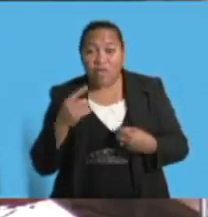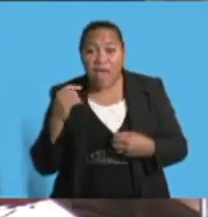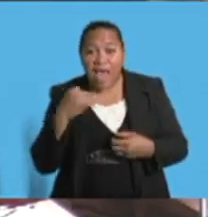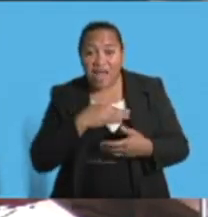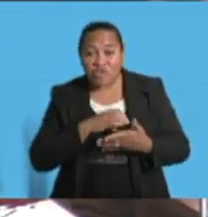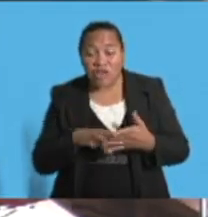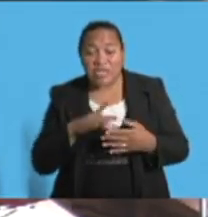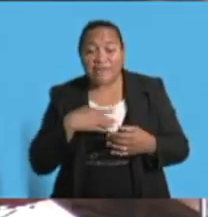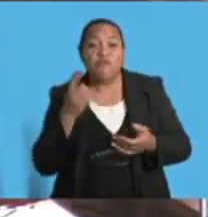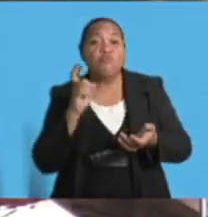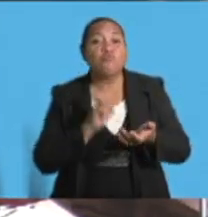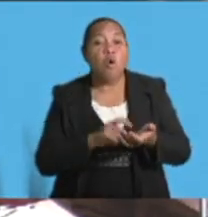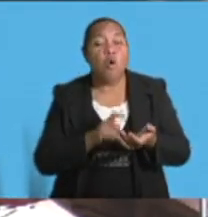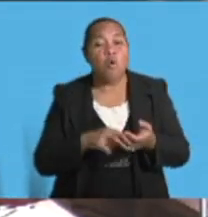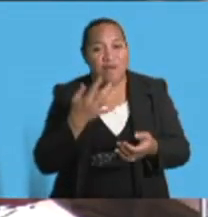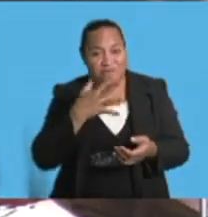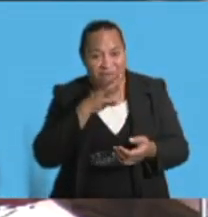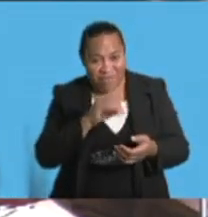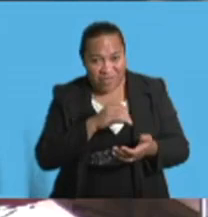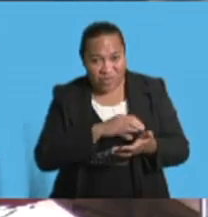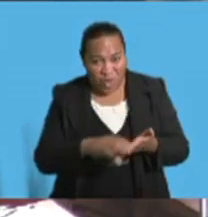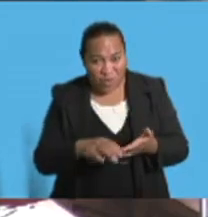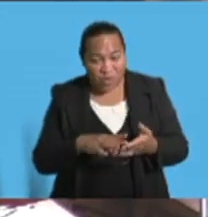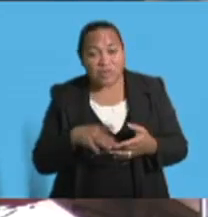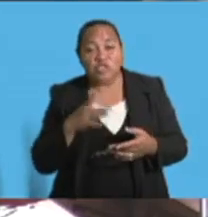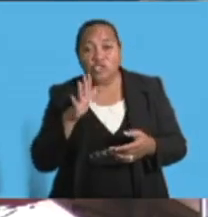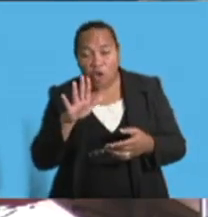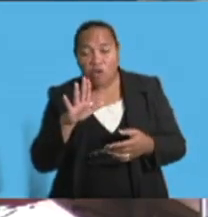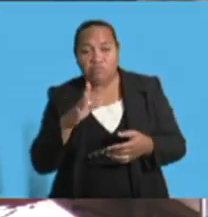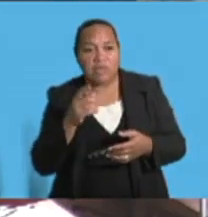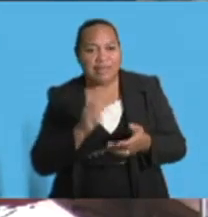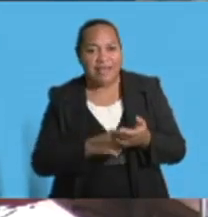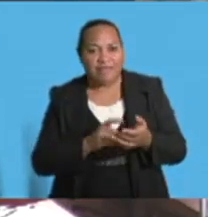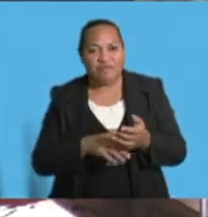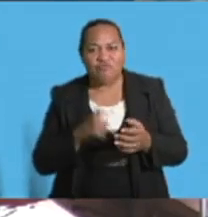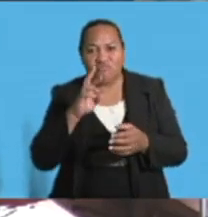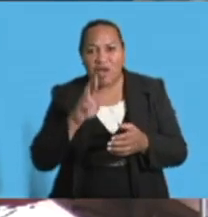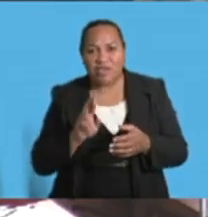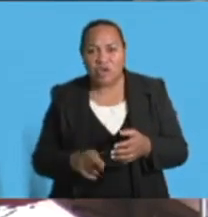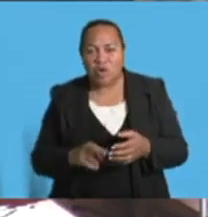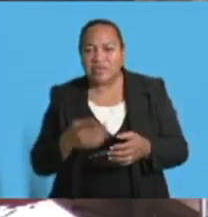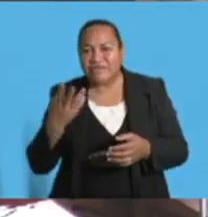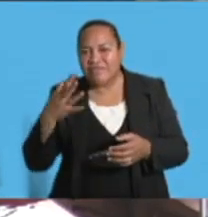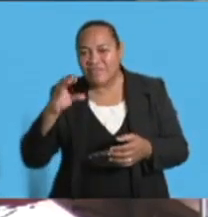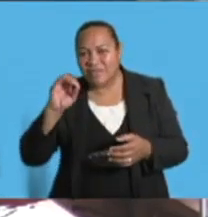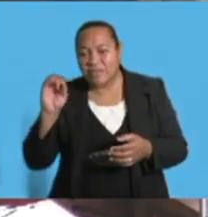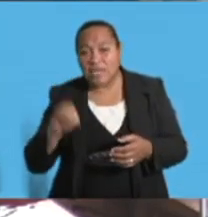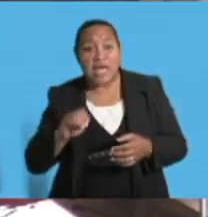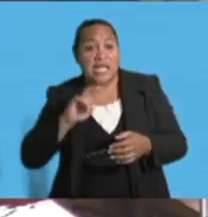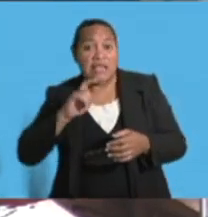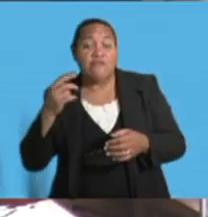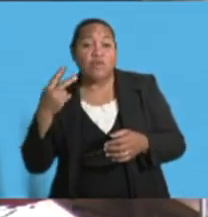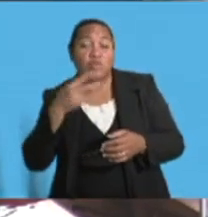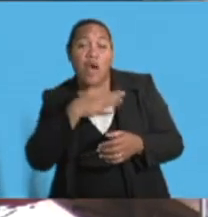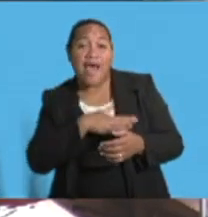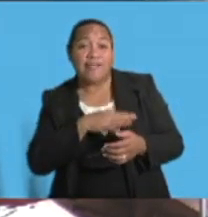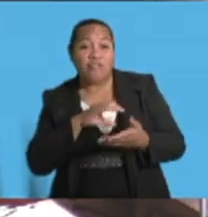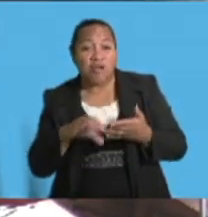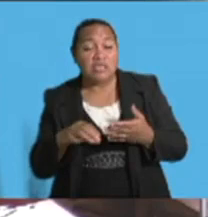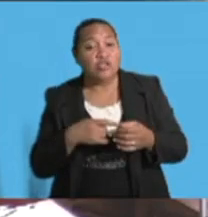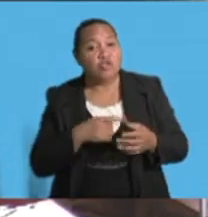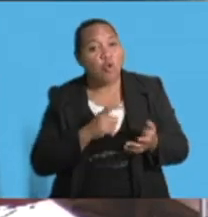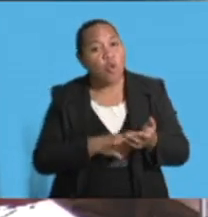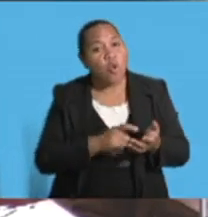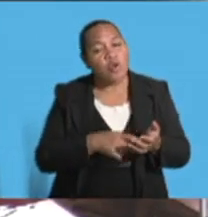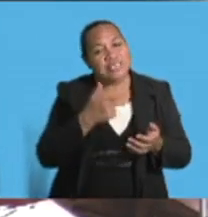take a loan of $50, your debt to GDP ratio is 50%. But if you are worth $200 and take a loan of